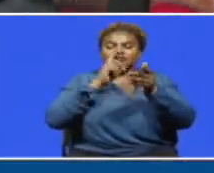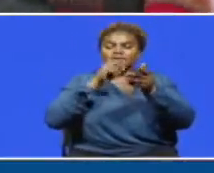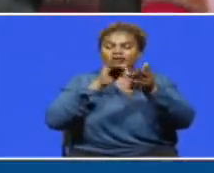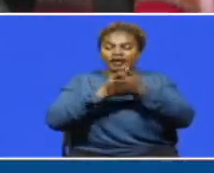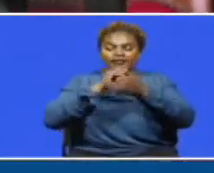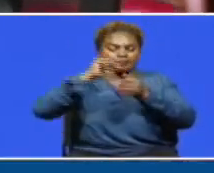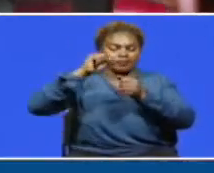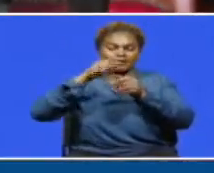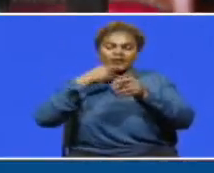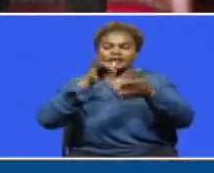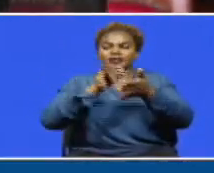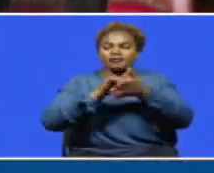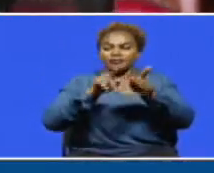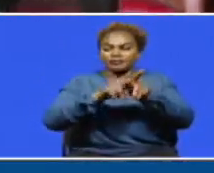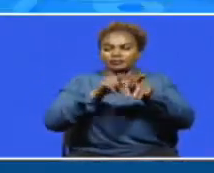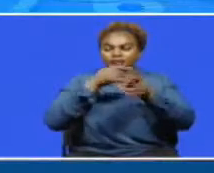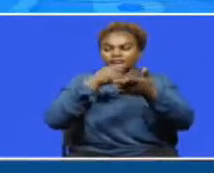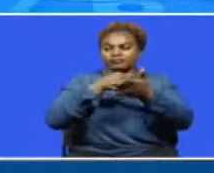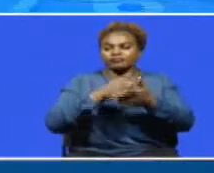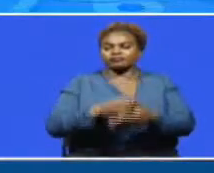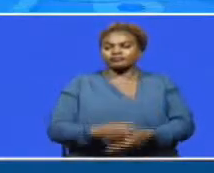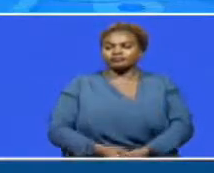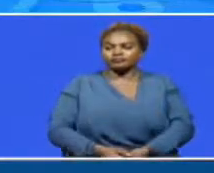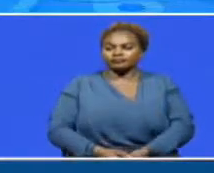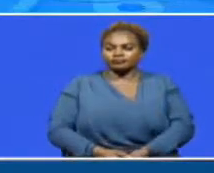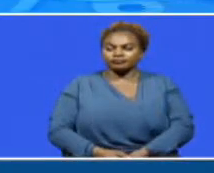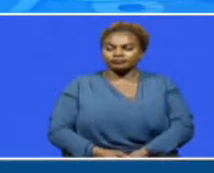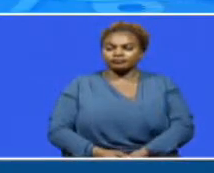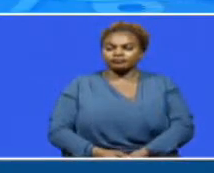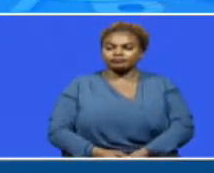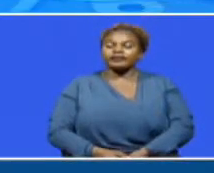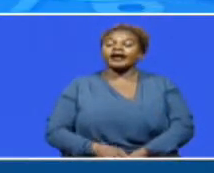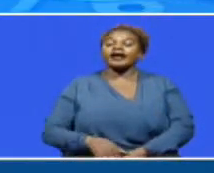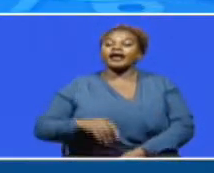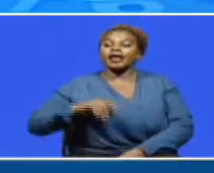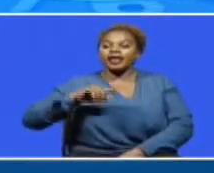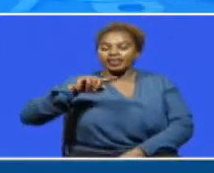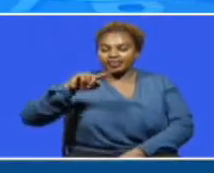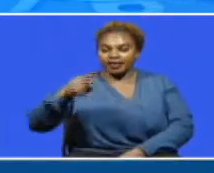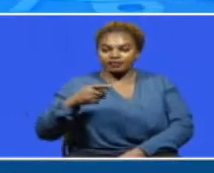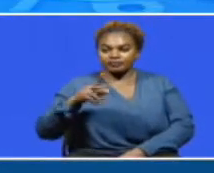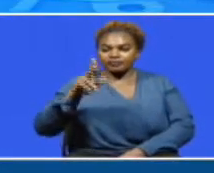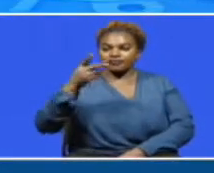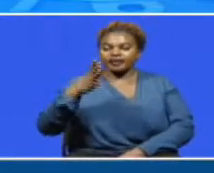that is here in a simplistic way. Thousands of Kenyans sleep hungry.